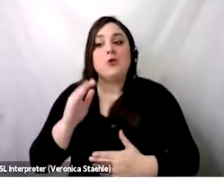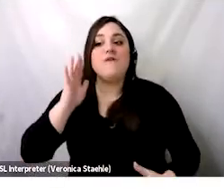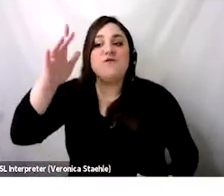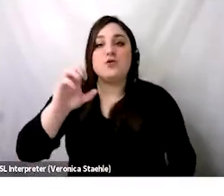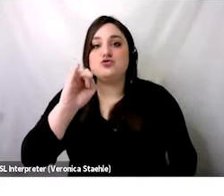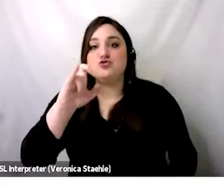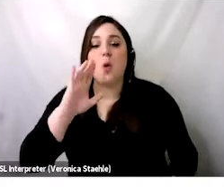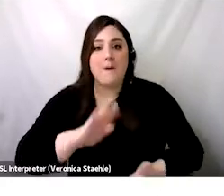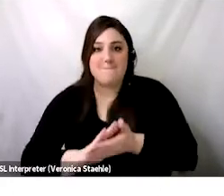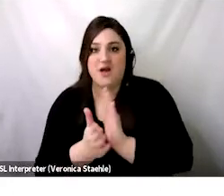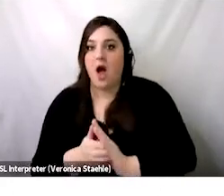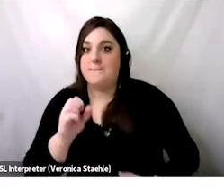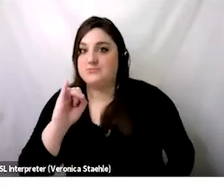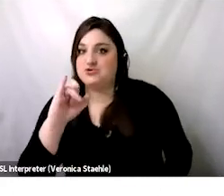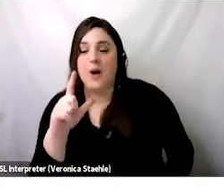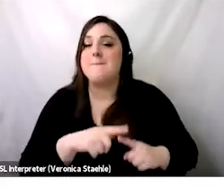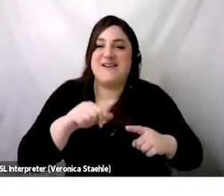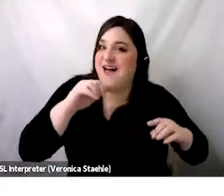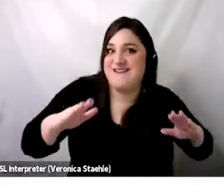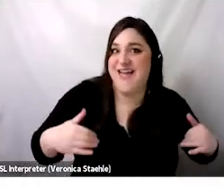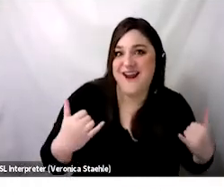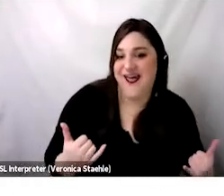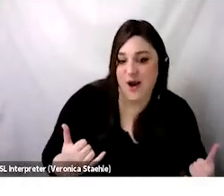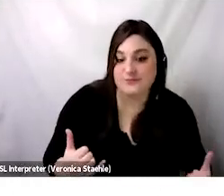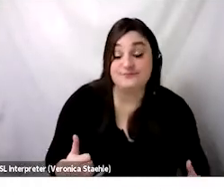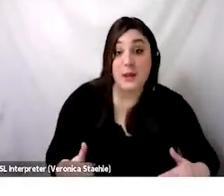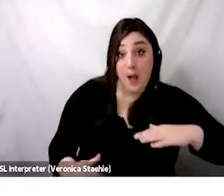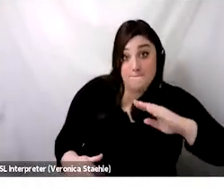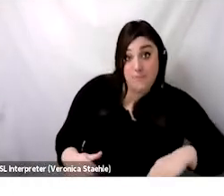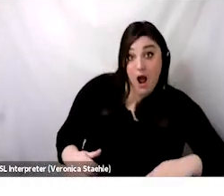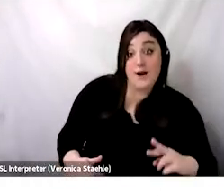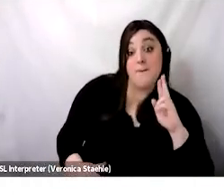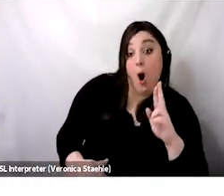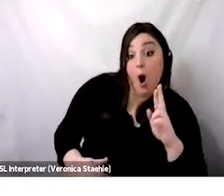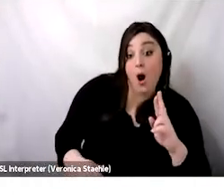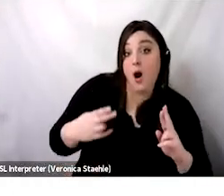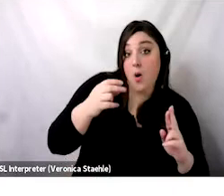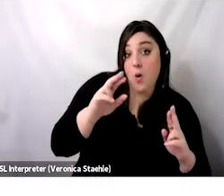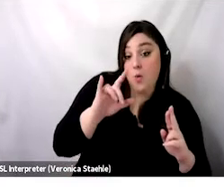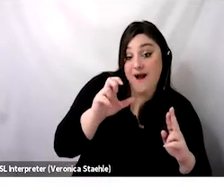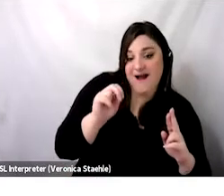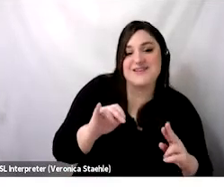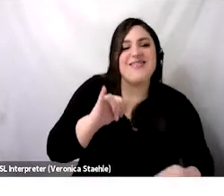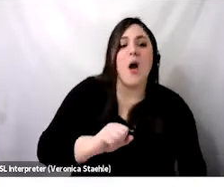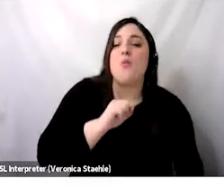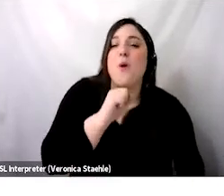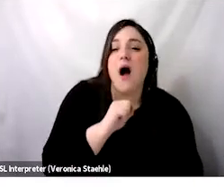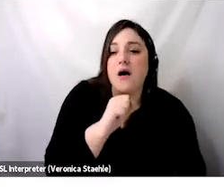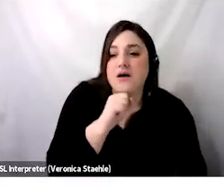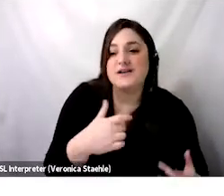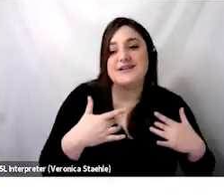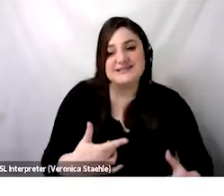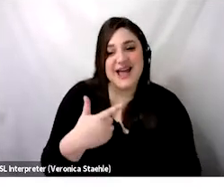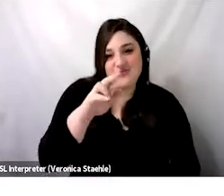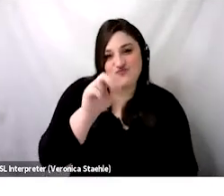the bedrock, where hardly any nutrients are there. And it mostly consists of granite,